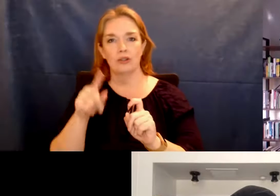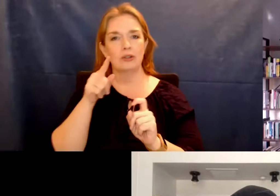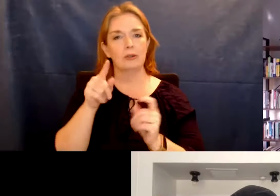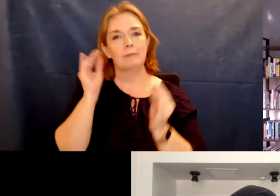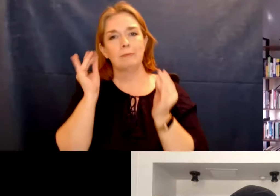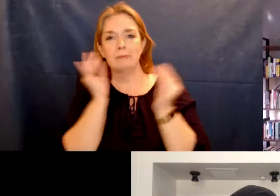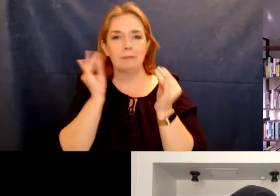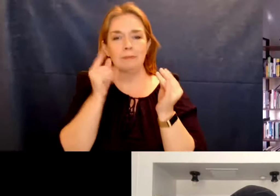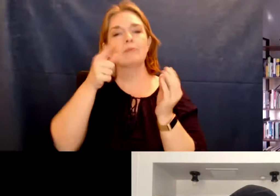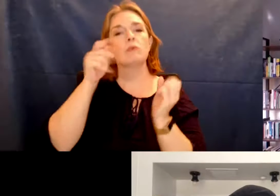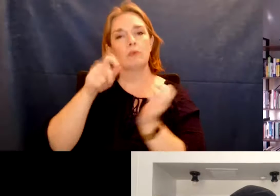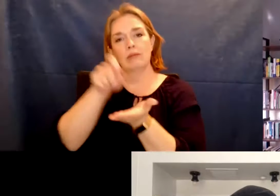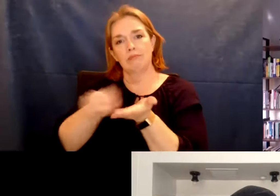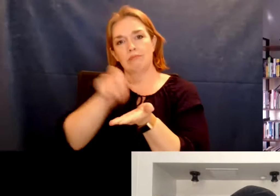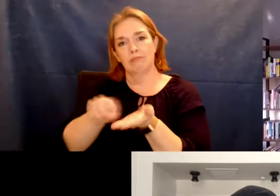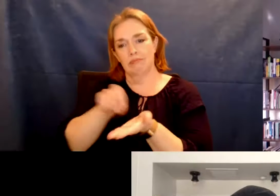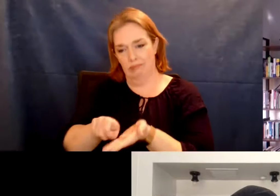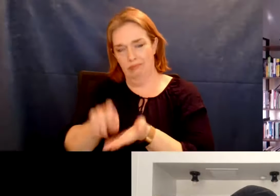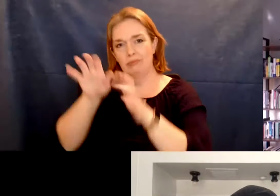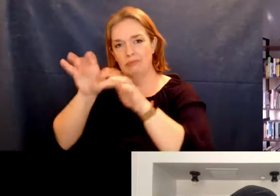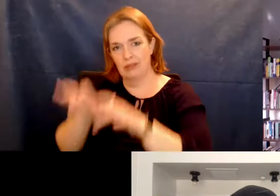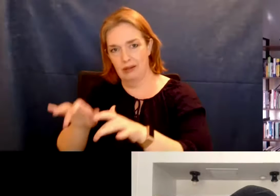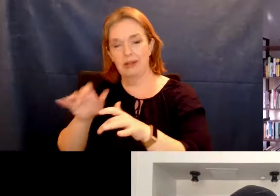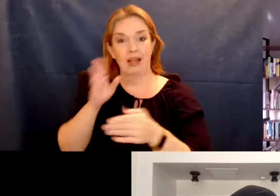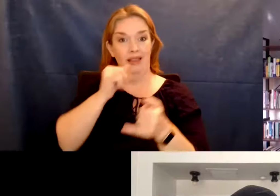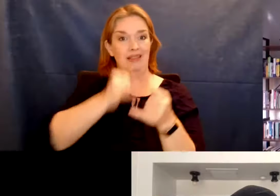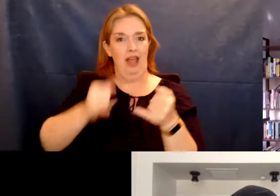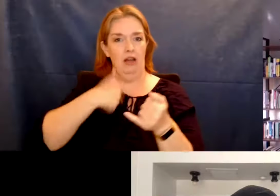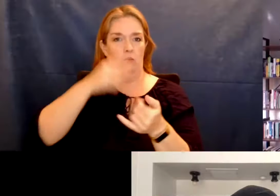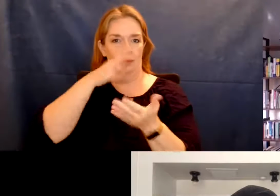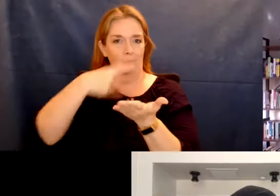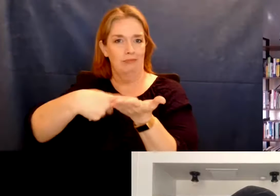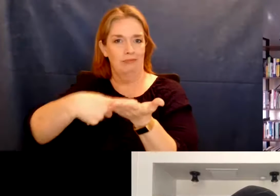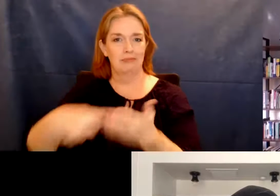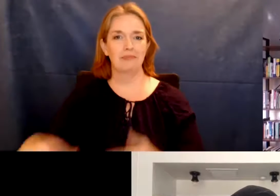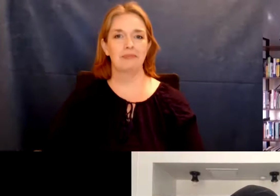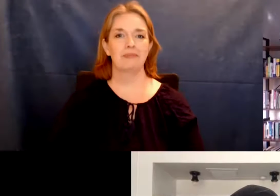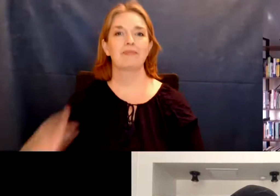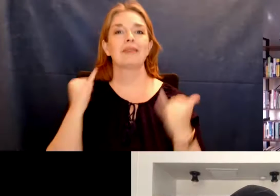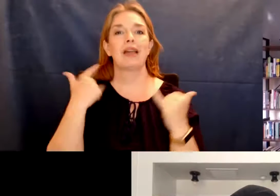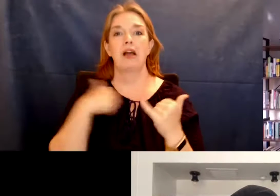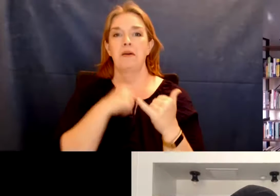chat throughout the presentation, and we can get to those at the end. And now on to the main event.